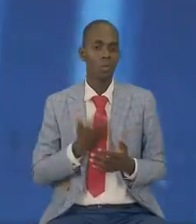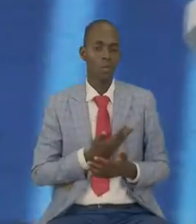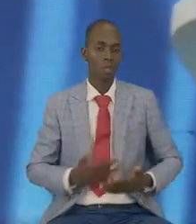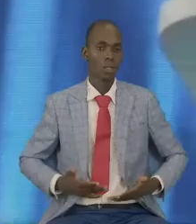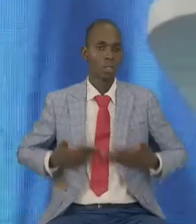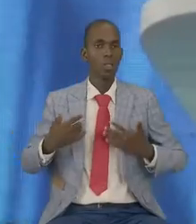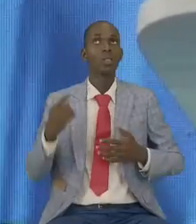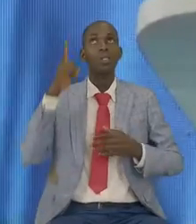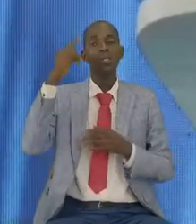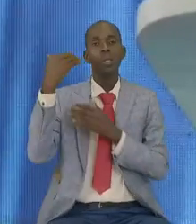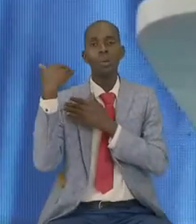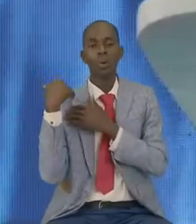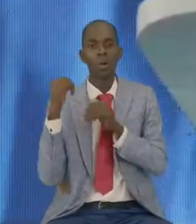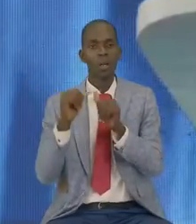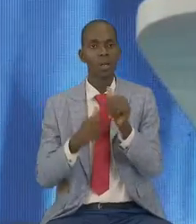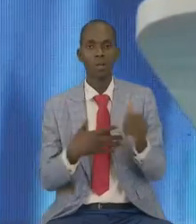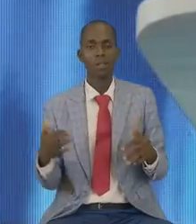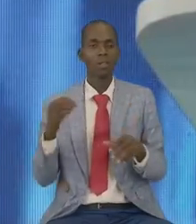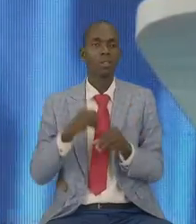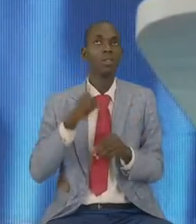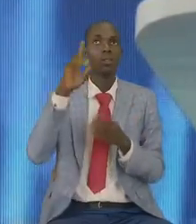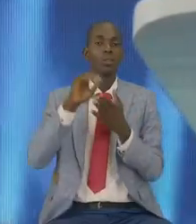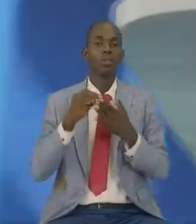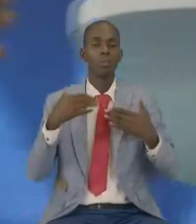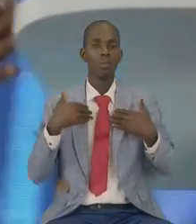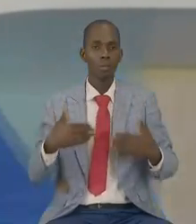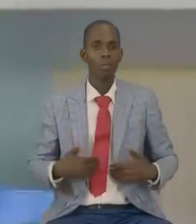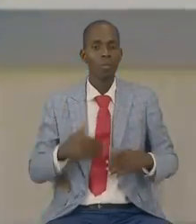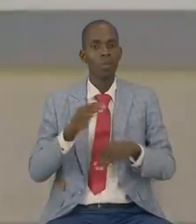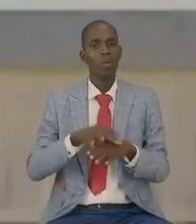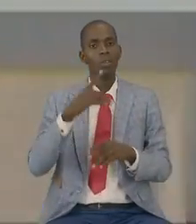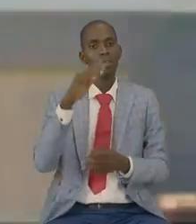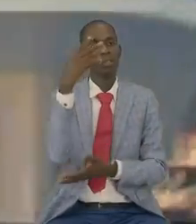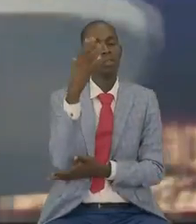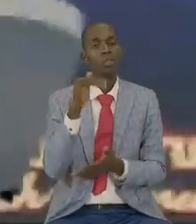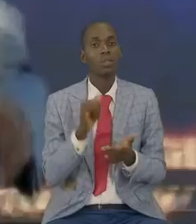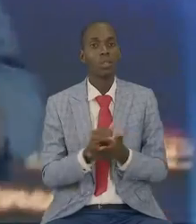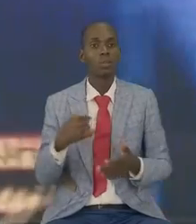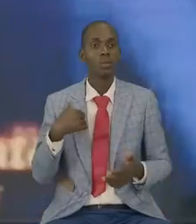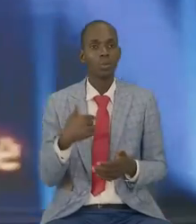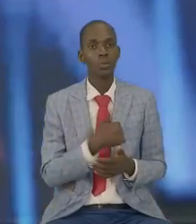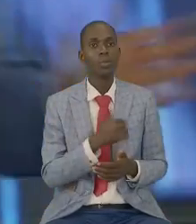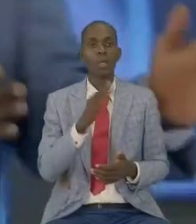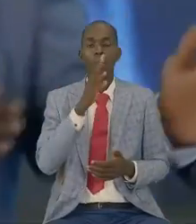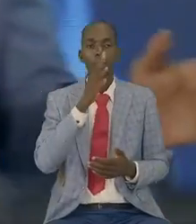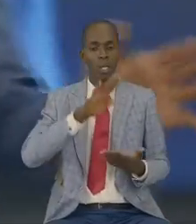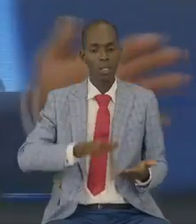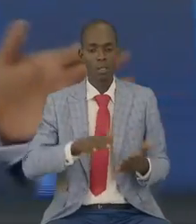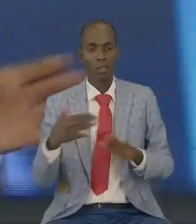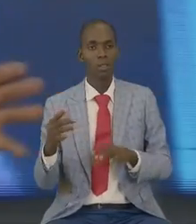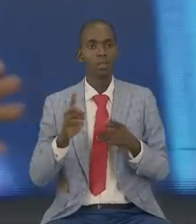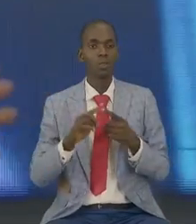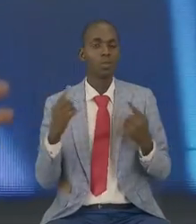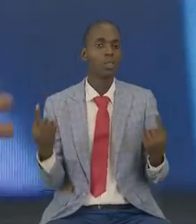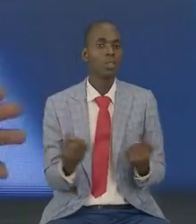bore everything in his own body on the tree, that we, being dead to